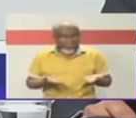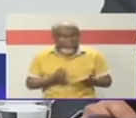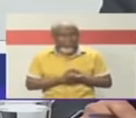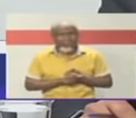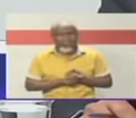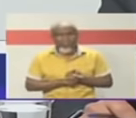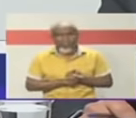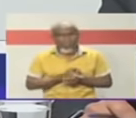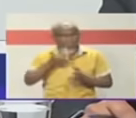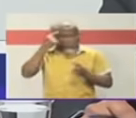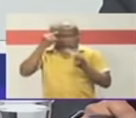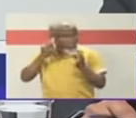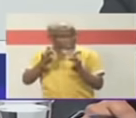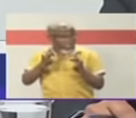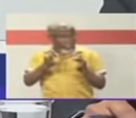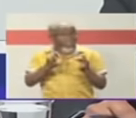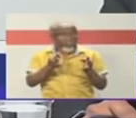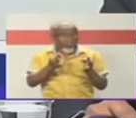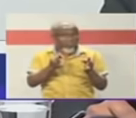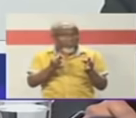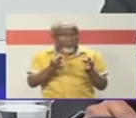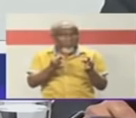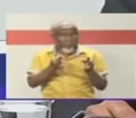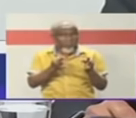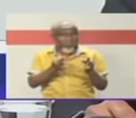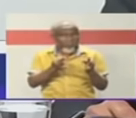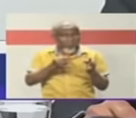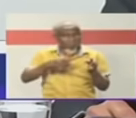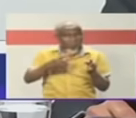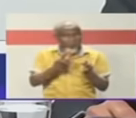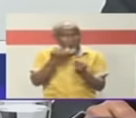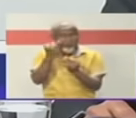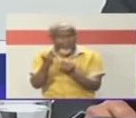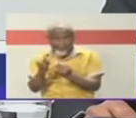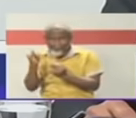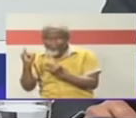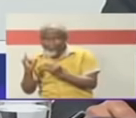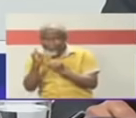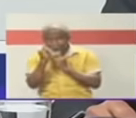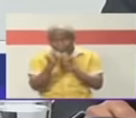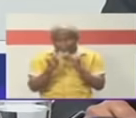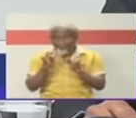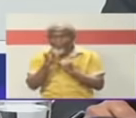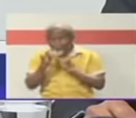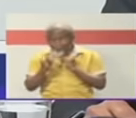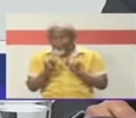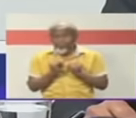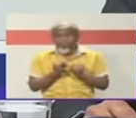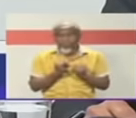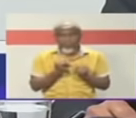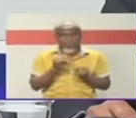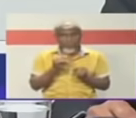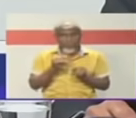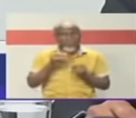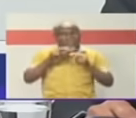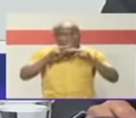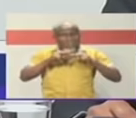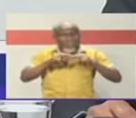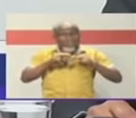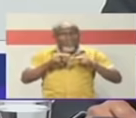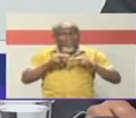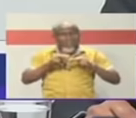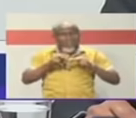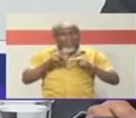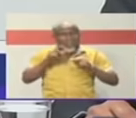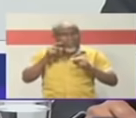The decisions we make individually, communities, will determine whether we could keep it in the living